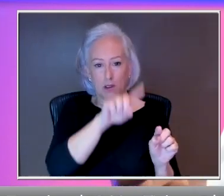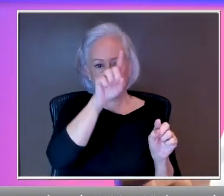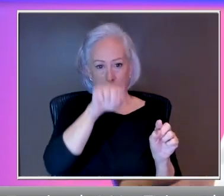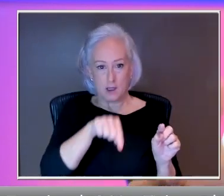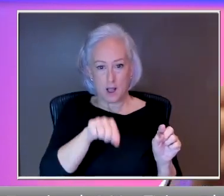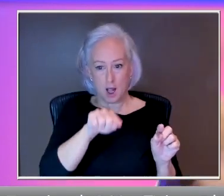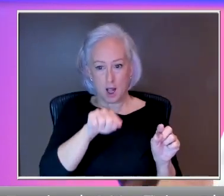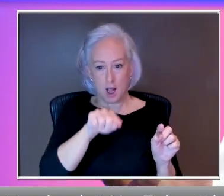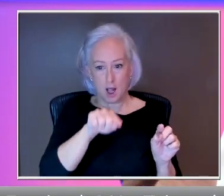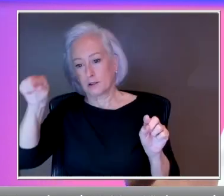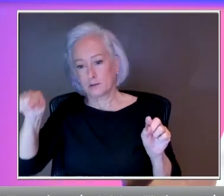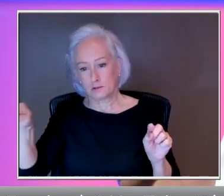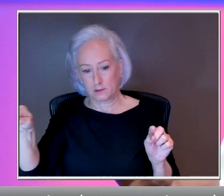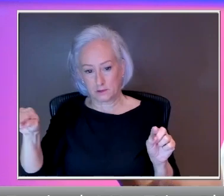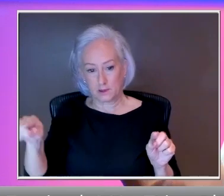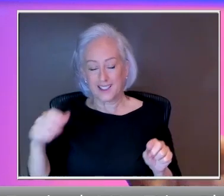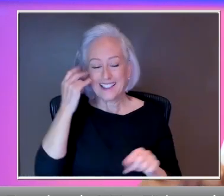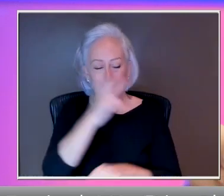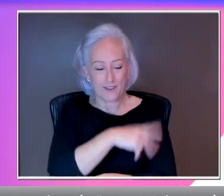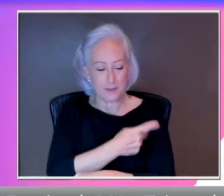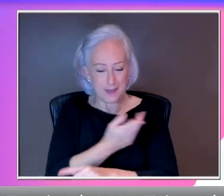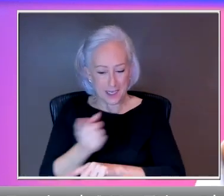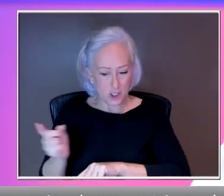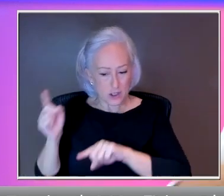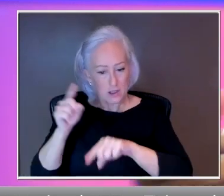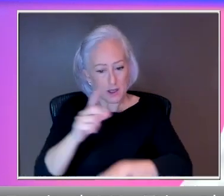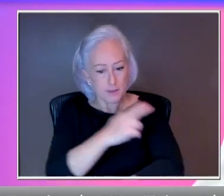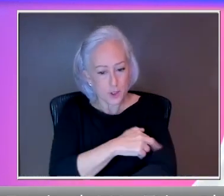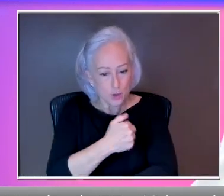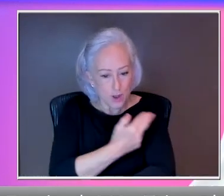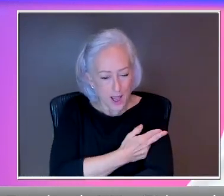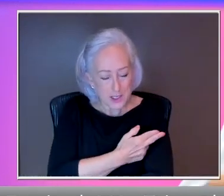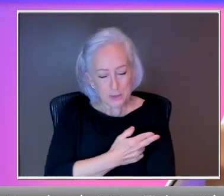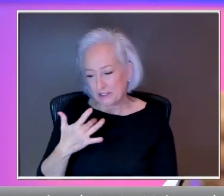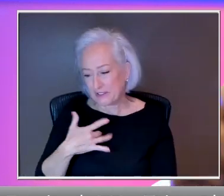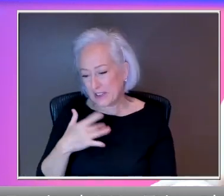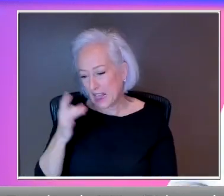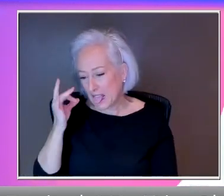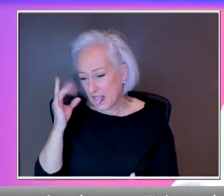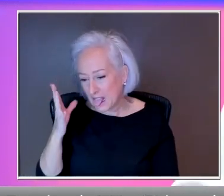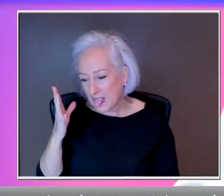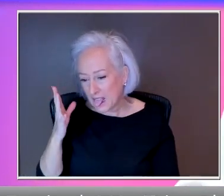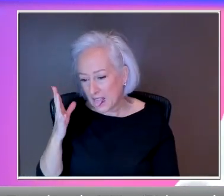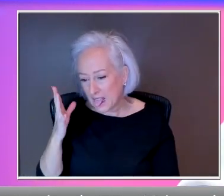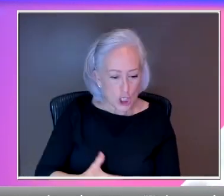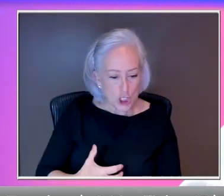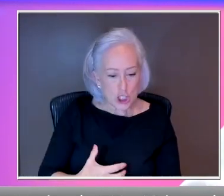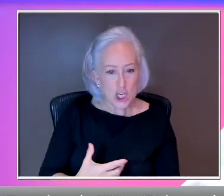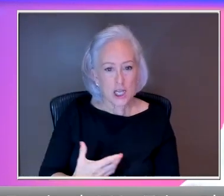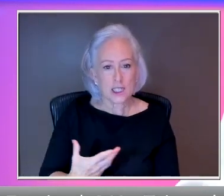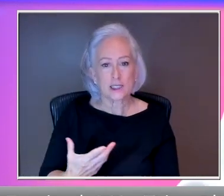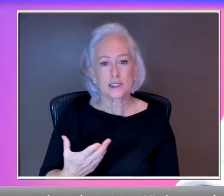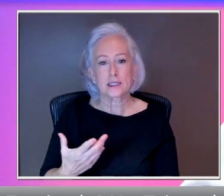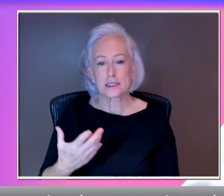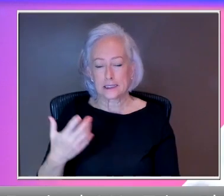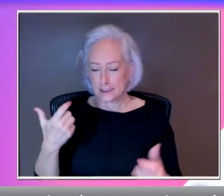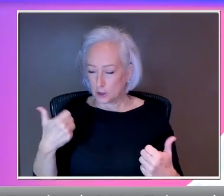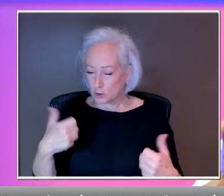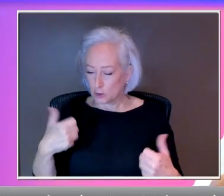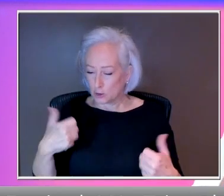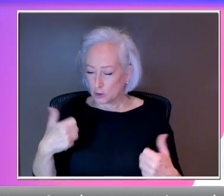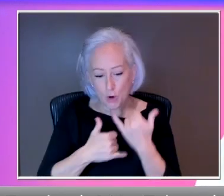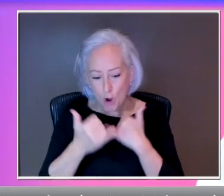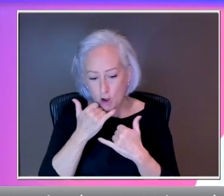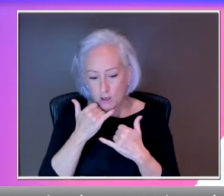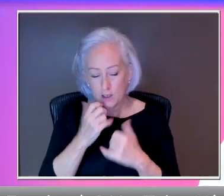What happens is we're trying to figure out what's going on with them, but they have a little bit of nausea, so you start them on a medication for anti-nausea. Then